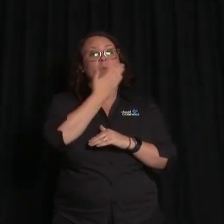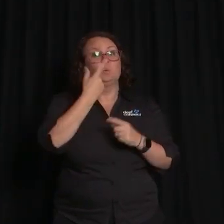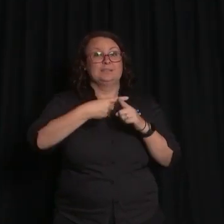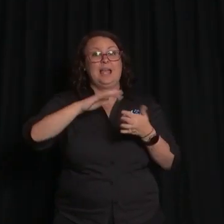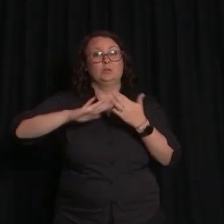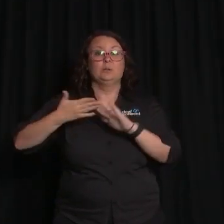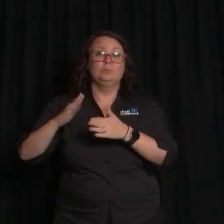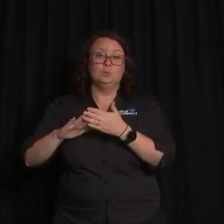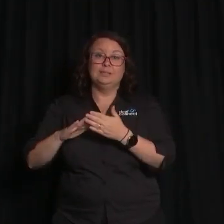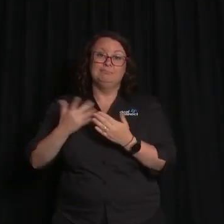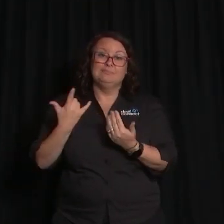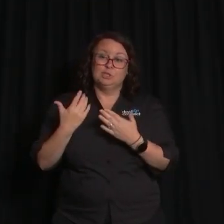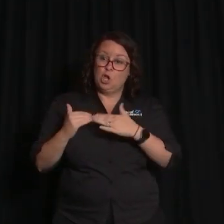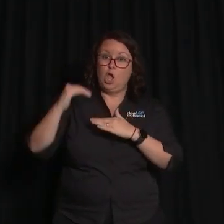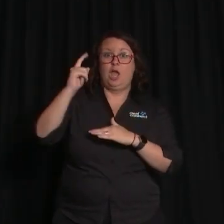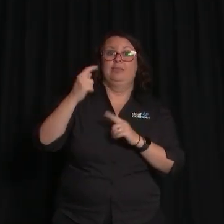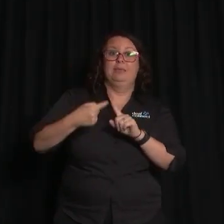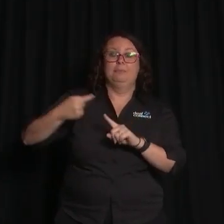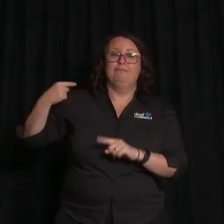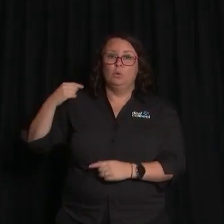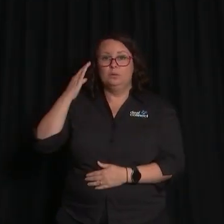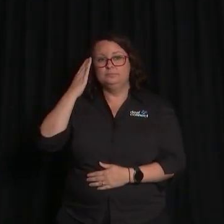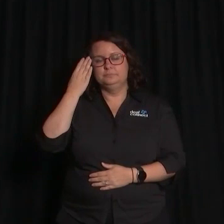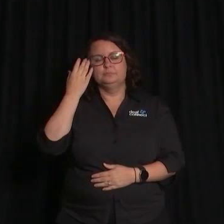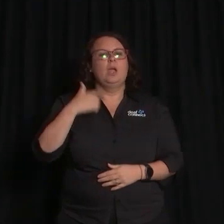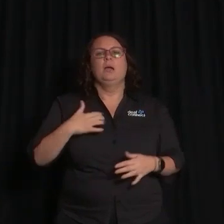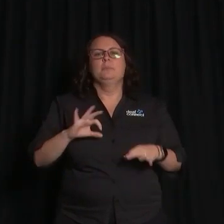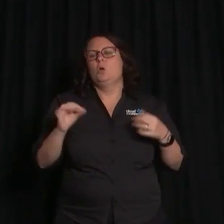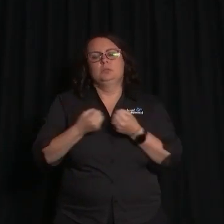that we live in. I won't dwell on this any more than that.